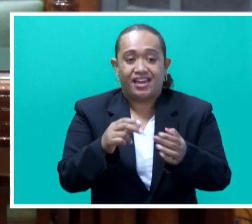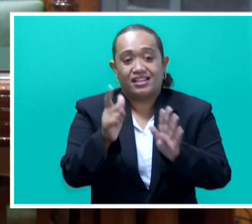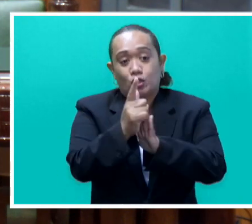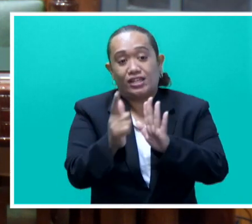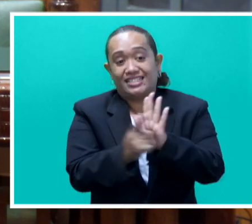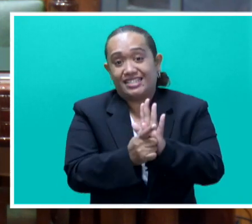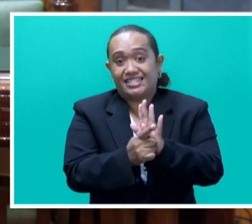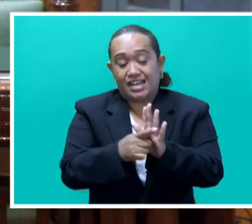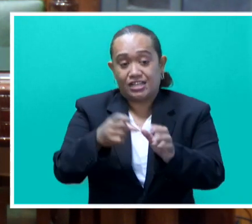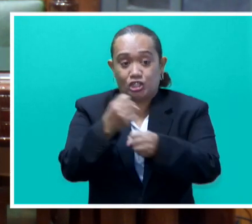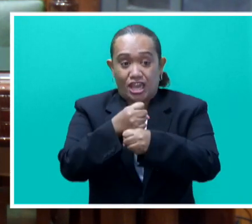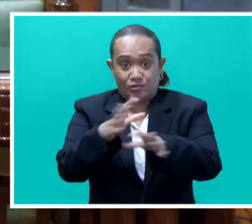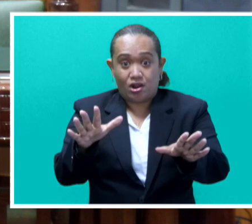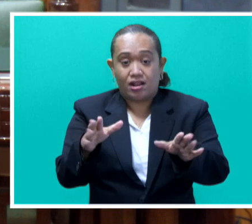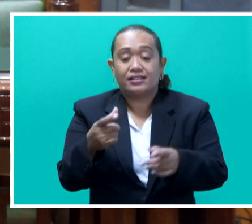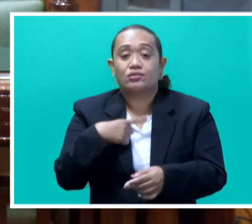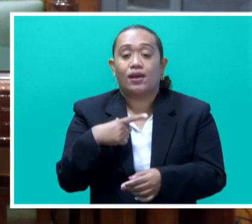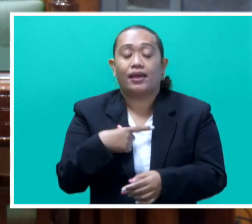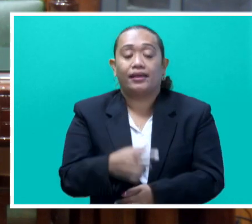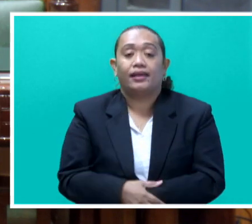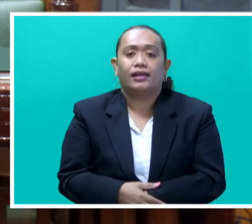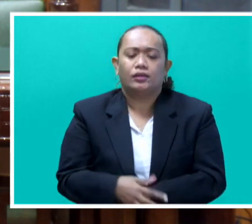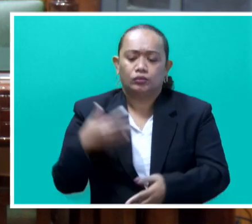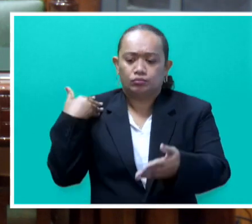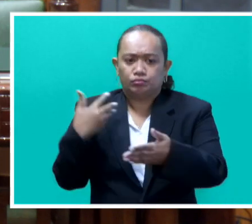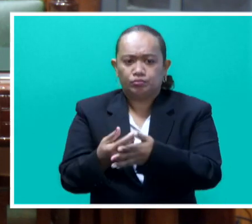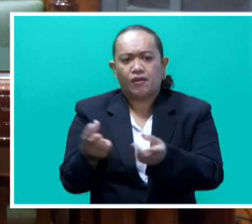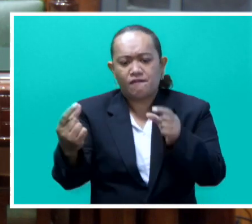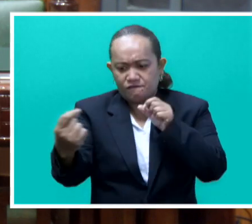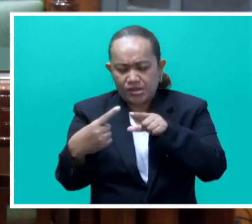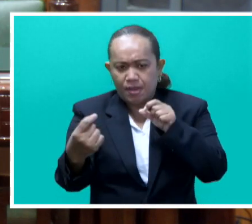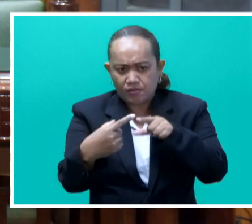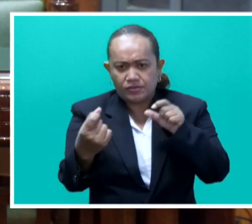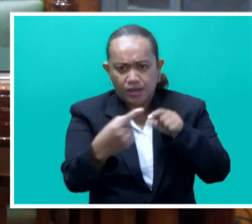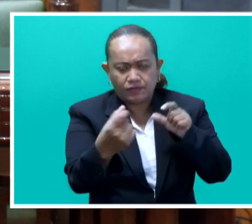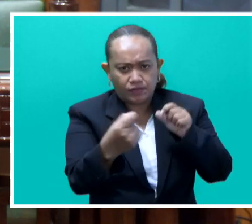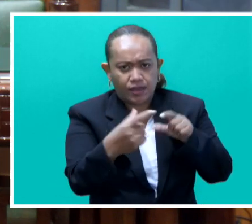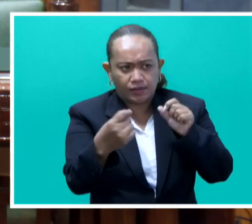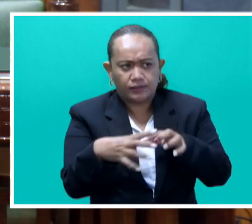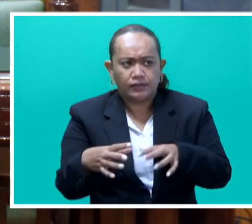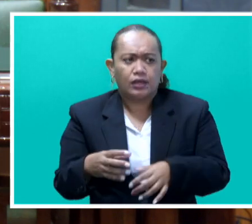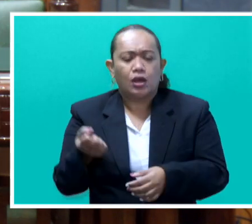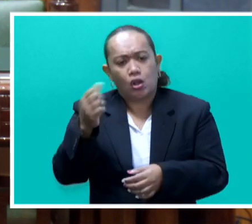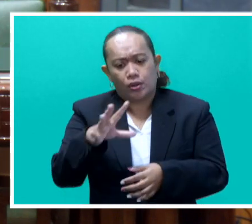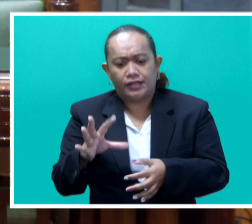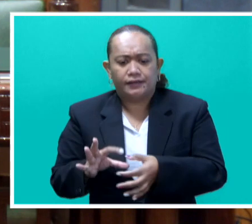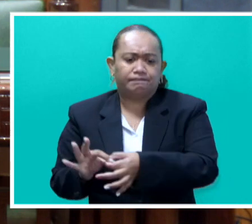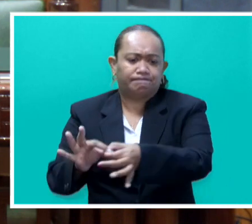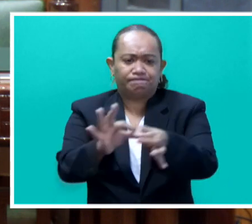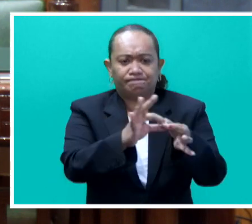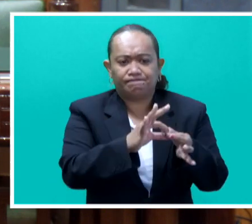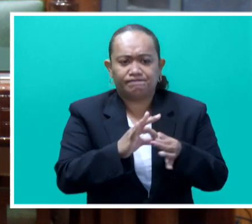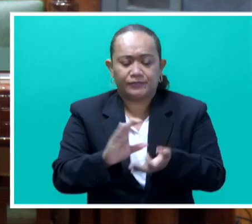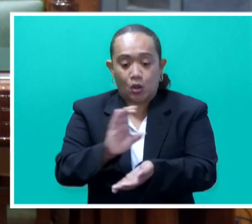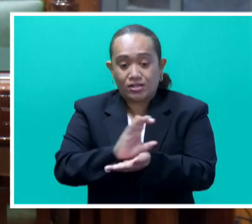account feedback from all the initial consultations. The Ministry of Local Government engaged the services of NetCam consultants to carry out